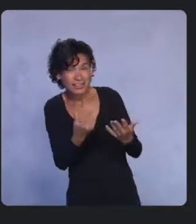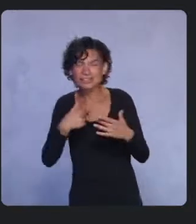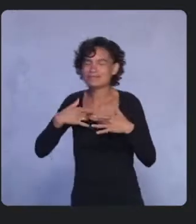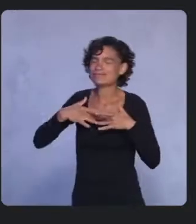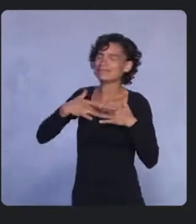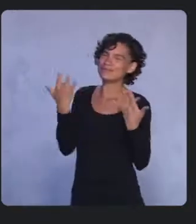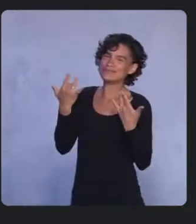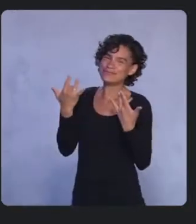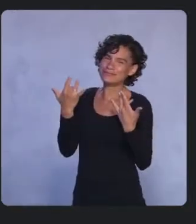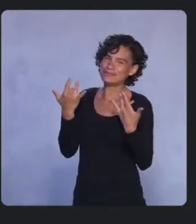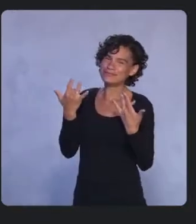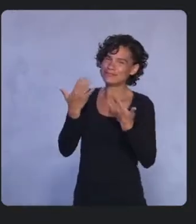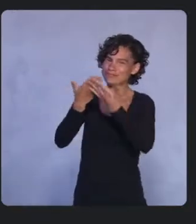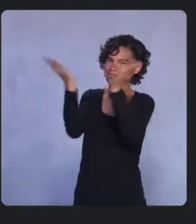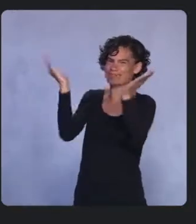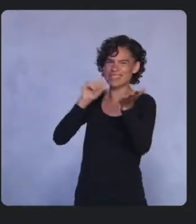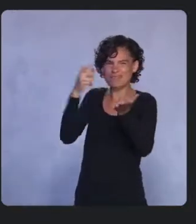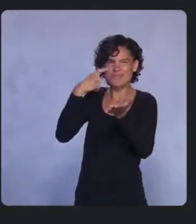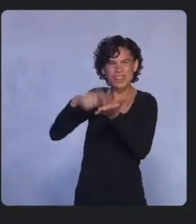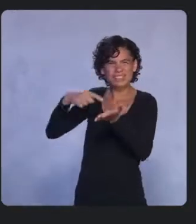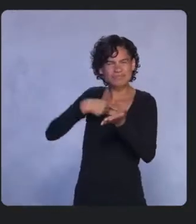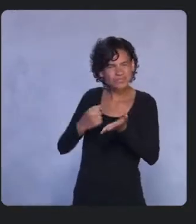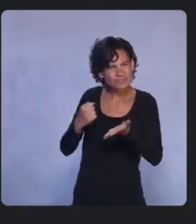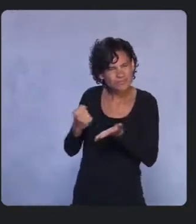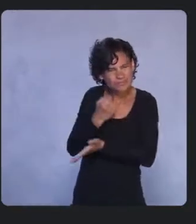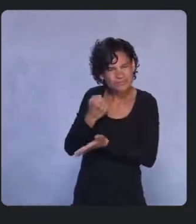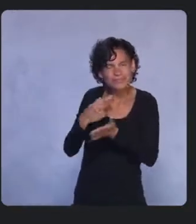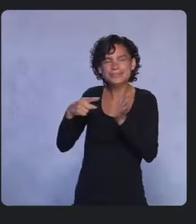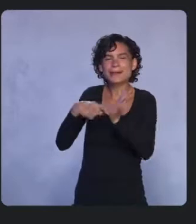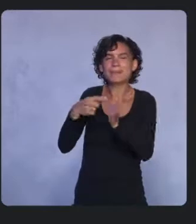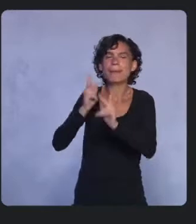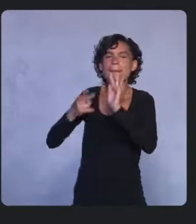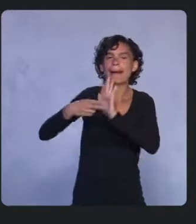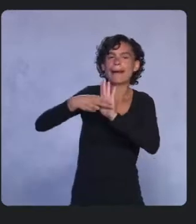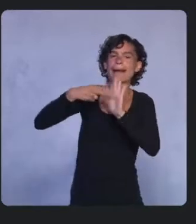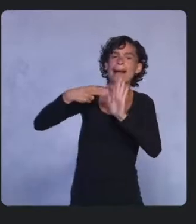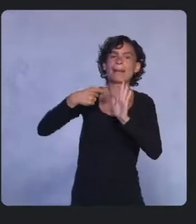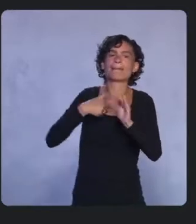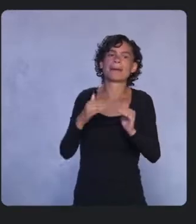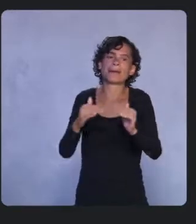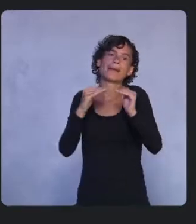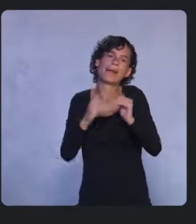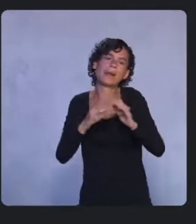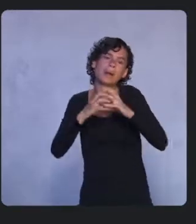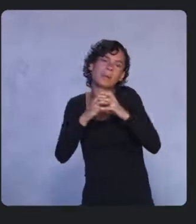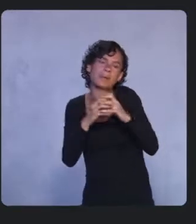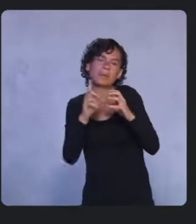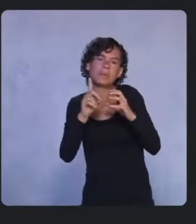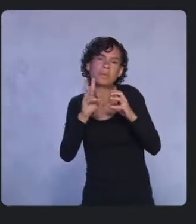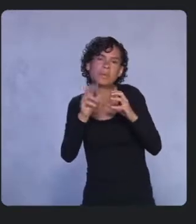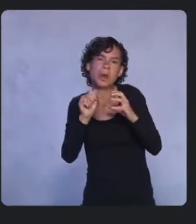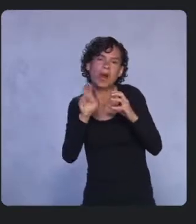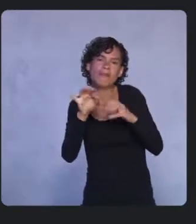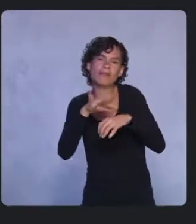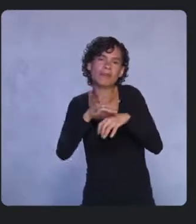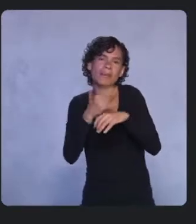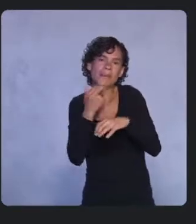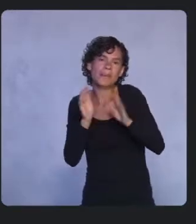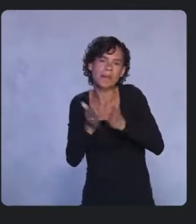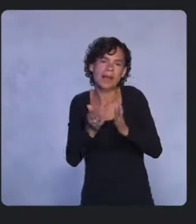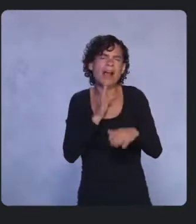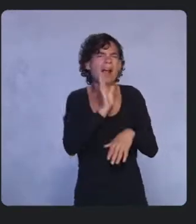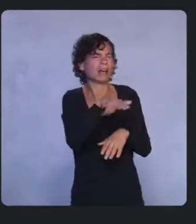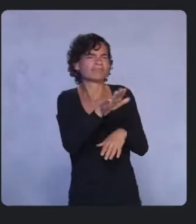don't get the recognition I deserve. Sometimes people refer to me as just a dwarf planet. Don't let it bother you. You're